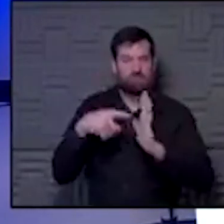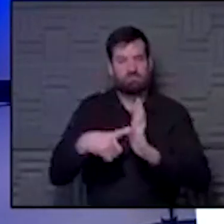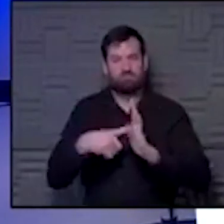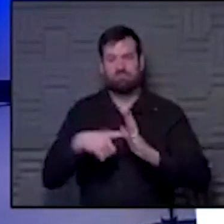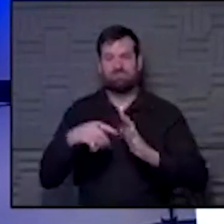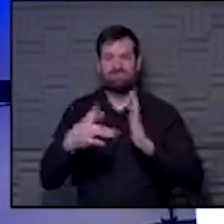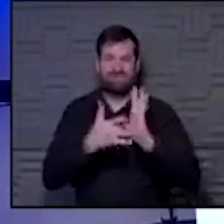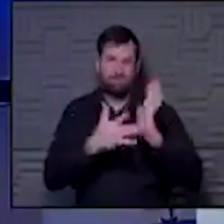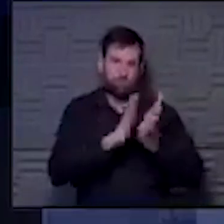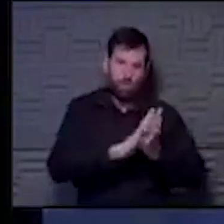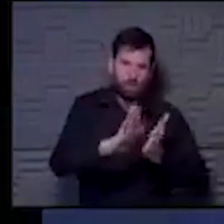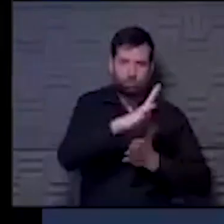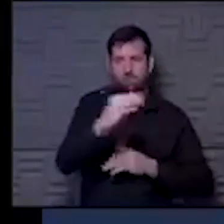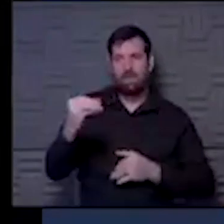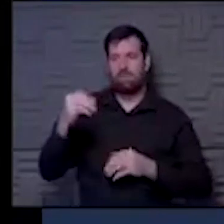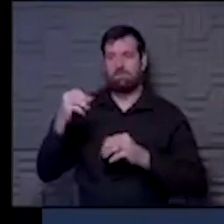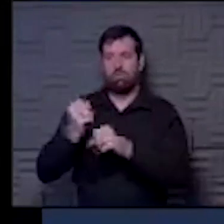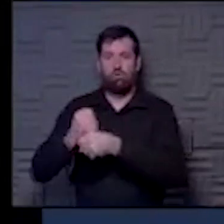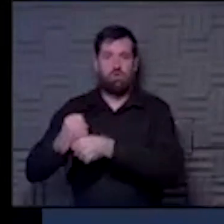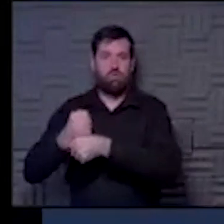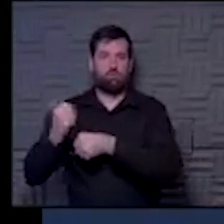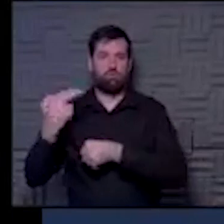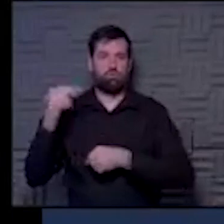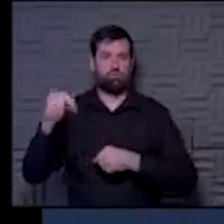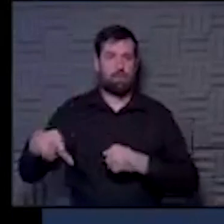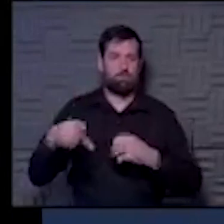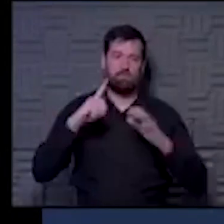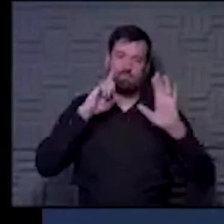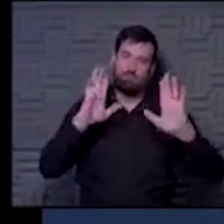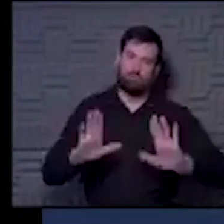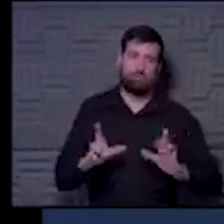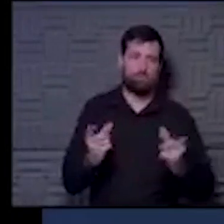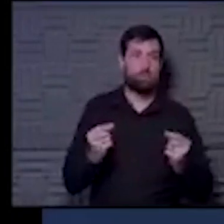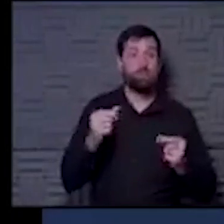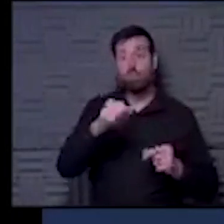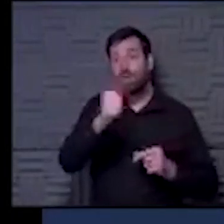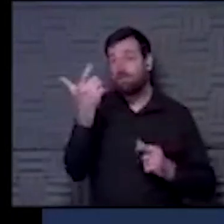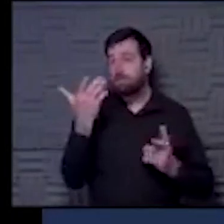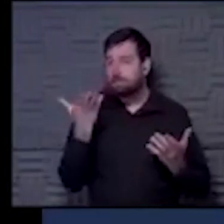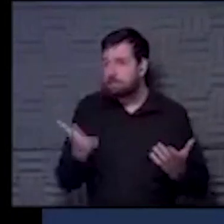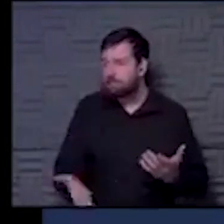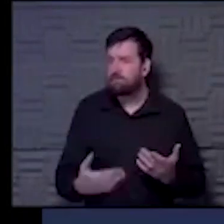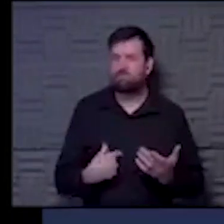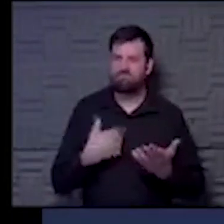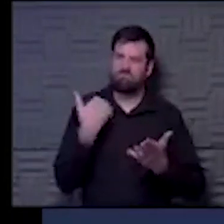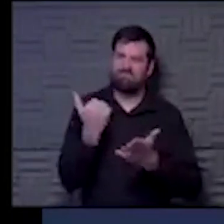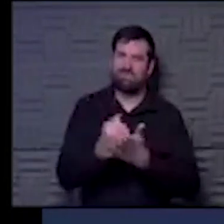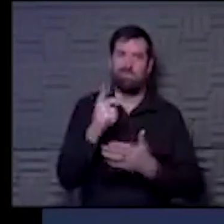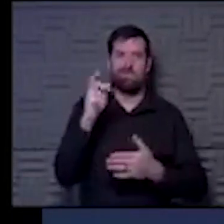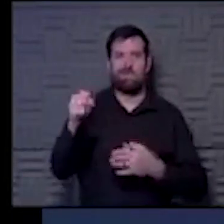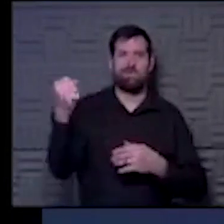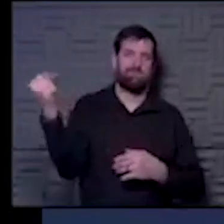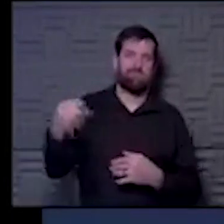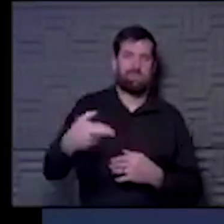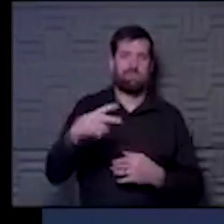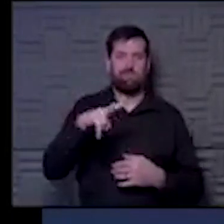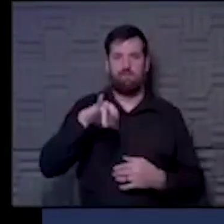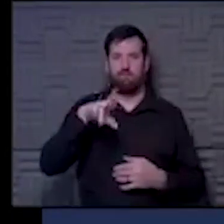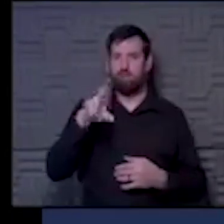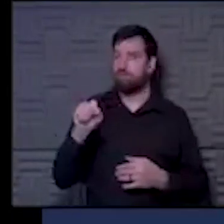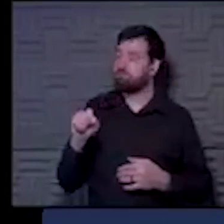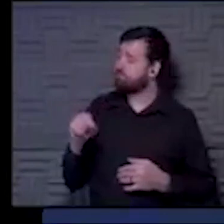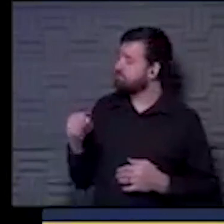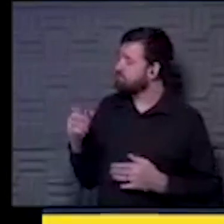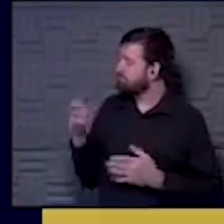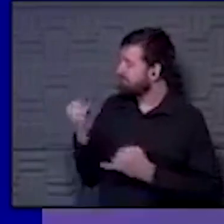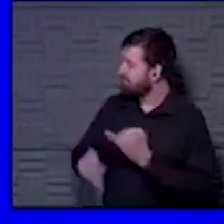technical college already about things that they've been able to do. What other ideas are out there? Let's help Kansas beat the virus. Hawkeye, final thoughts.